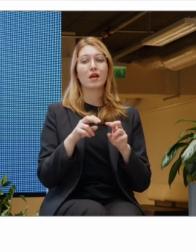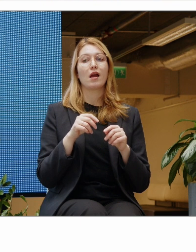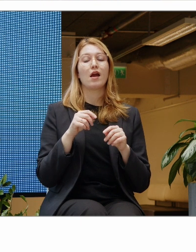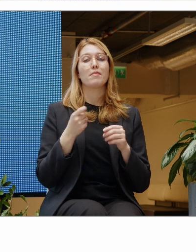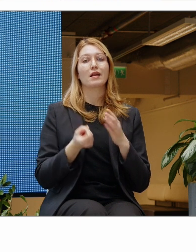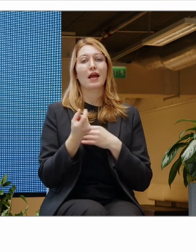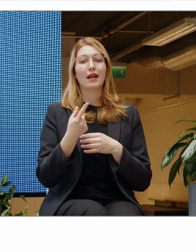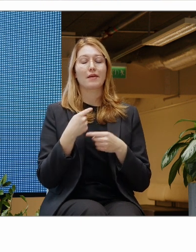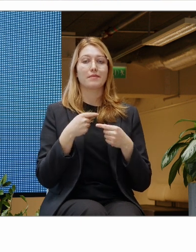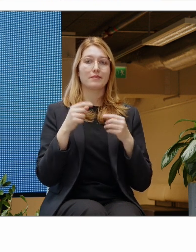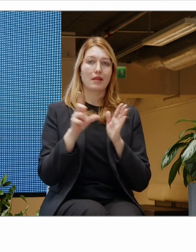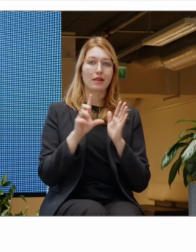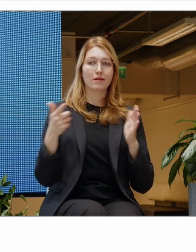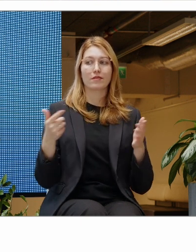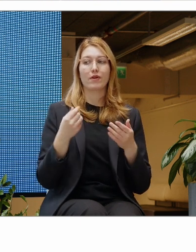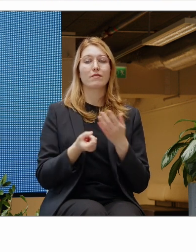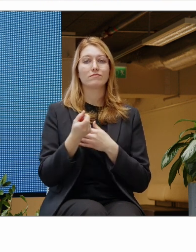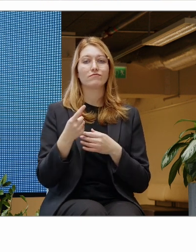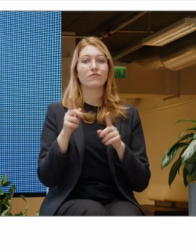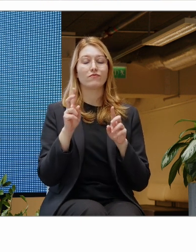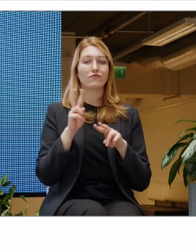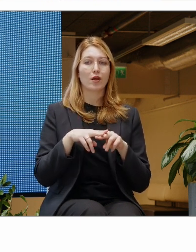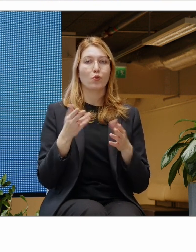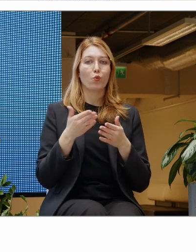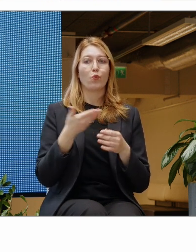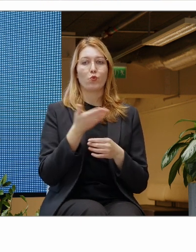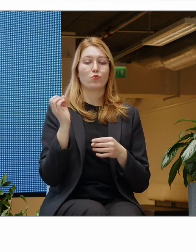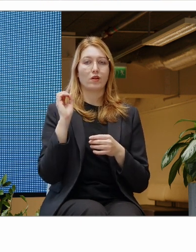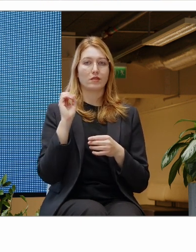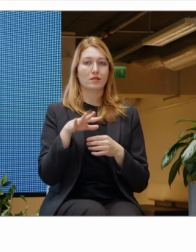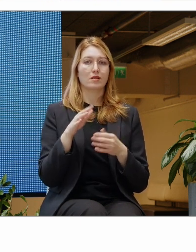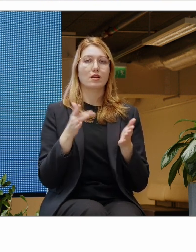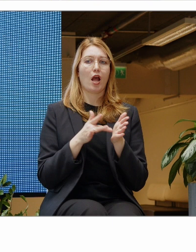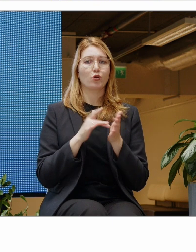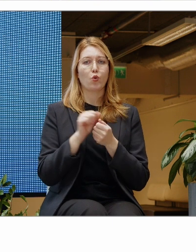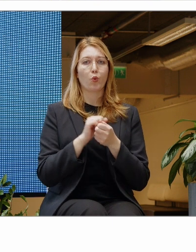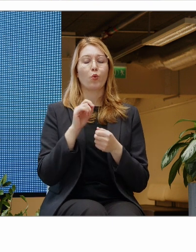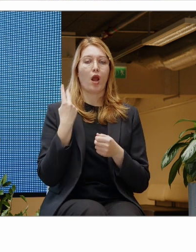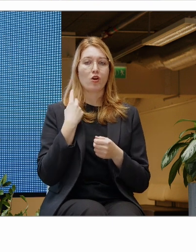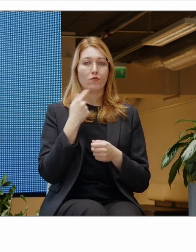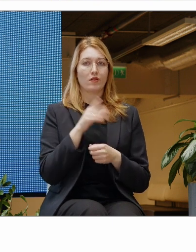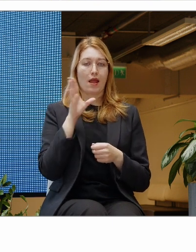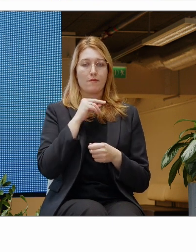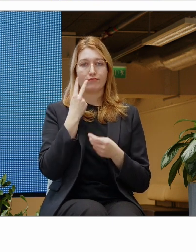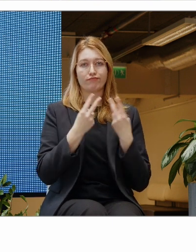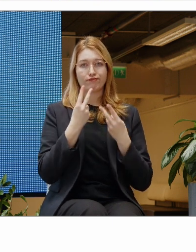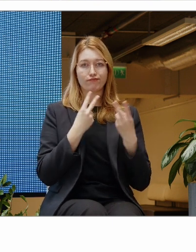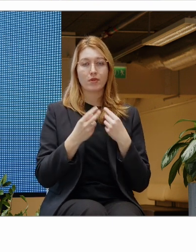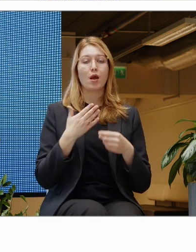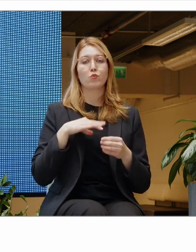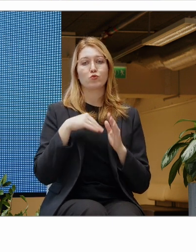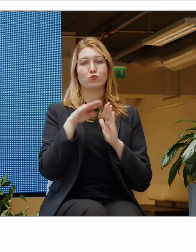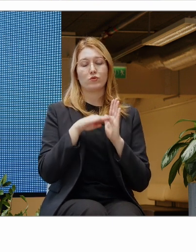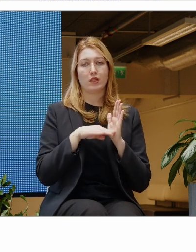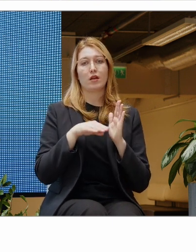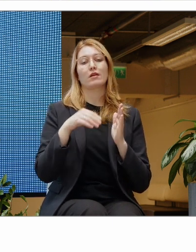resources in detail, but the resources give you links to all of the documents in the UK that you can look at in your own time. This is our legislation, the